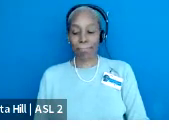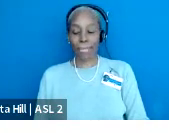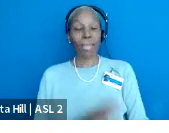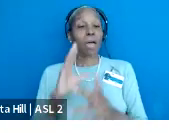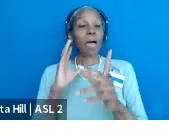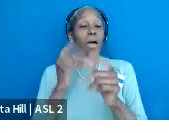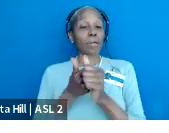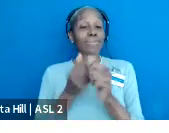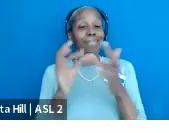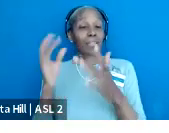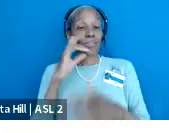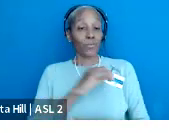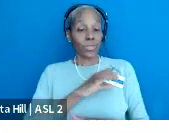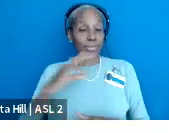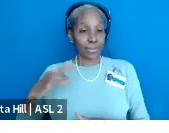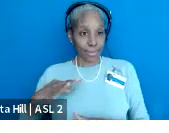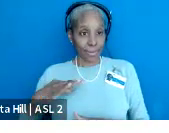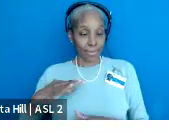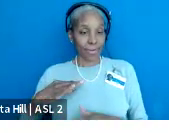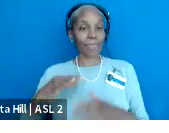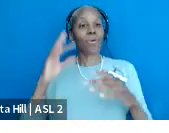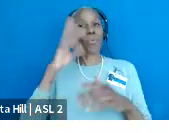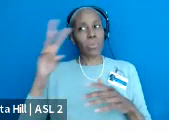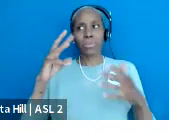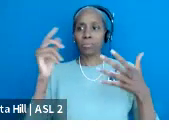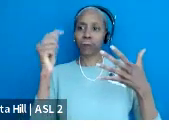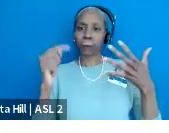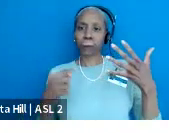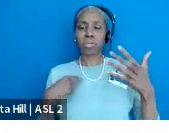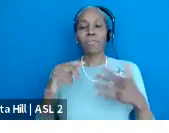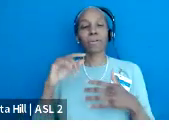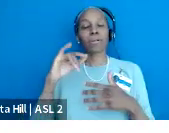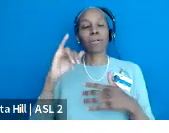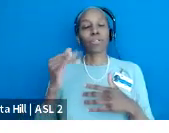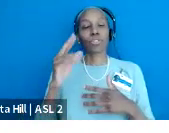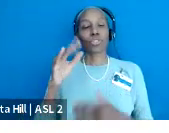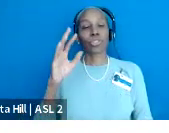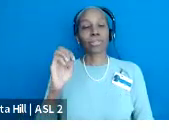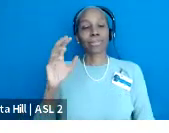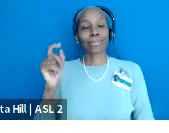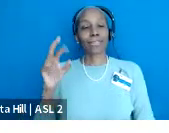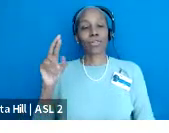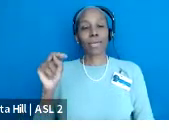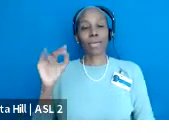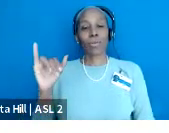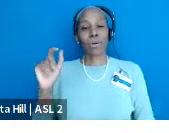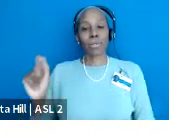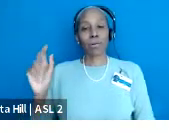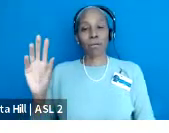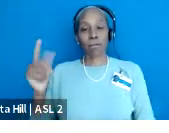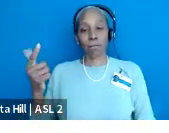Updated guidance for staff. So we have updated guidance for staff on our website, justicecenter.ny.gov. If you go to the Providers and Staff